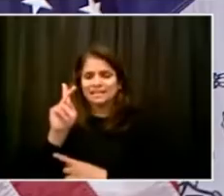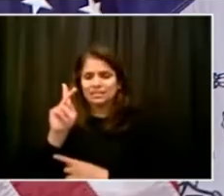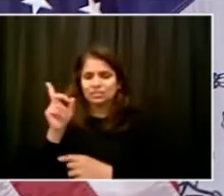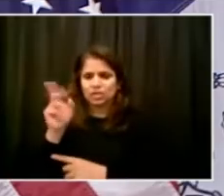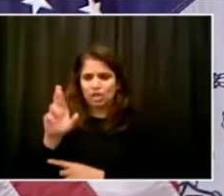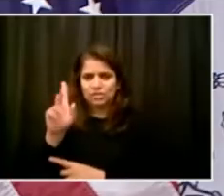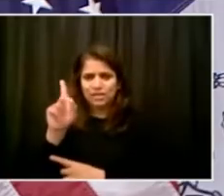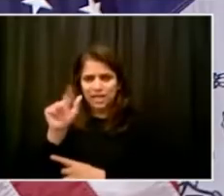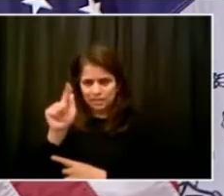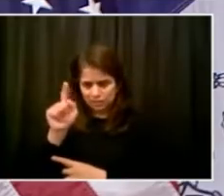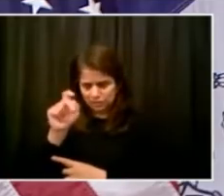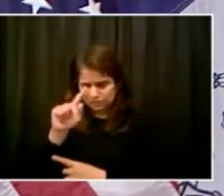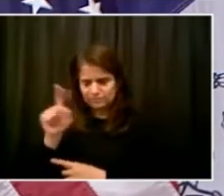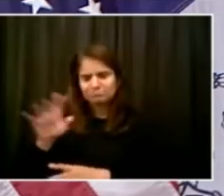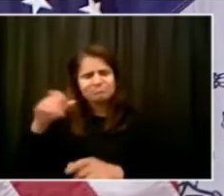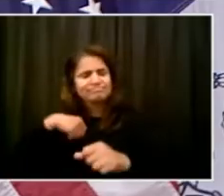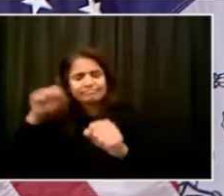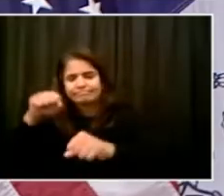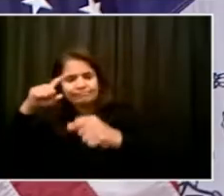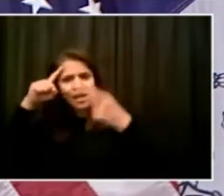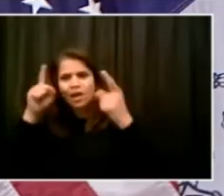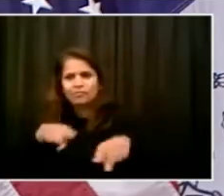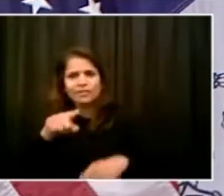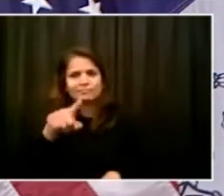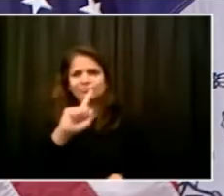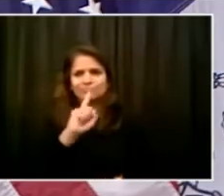from WCBS 880.